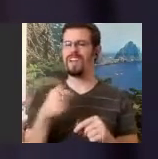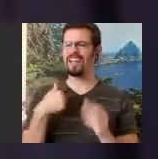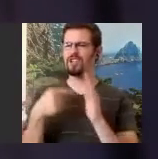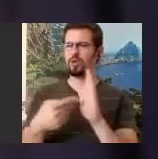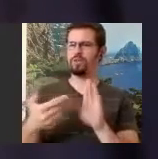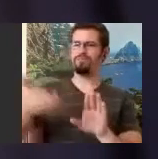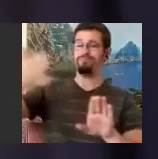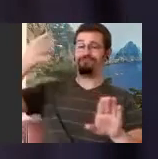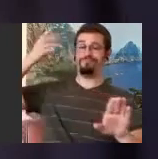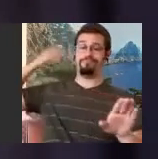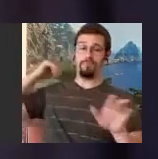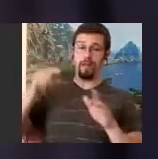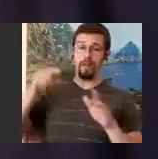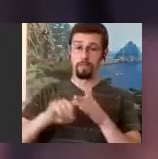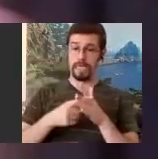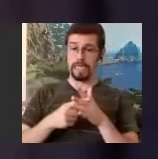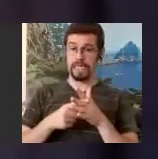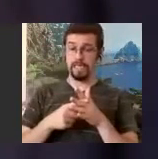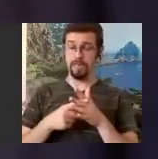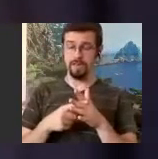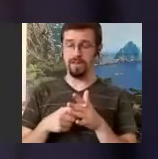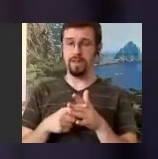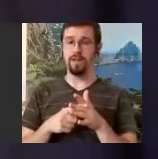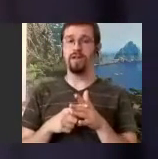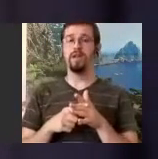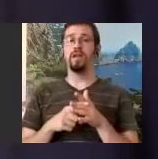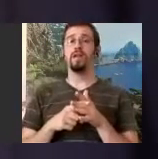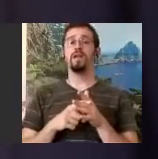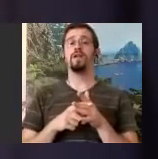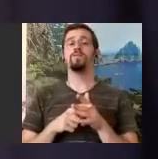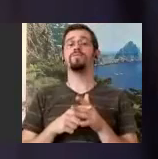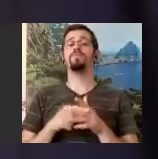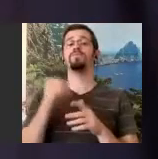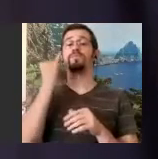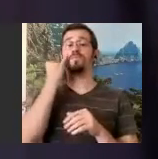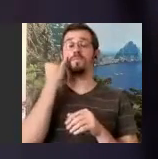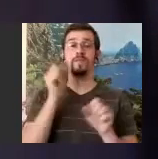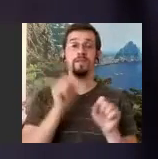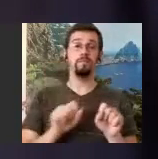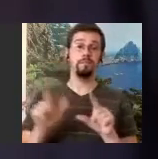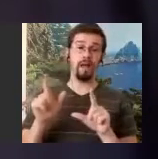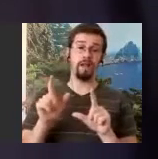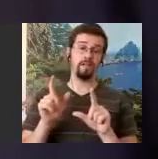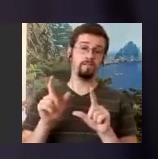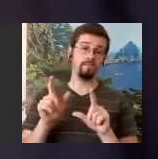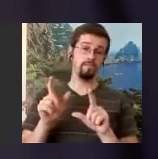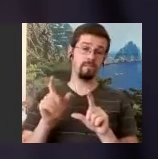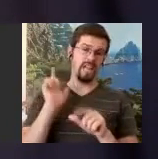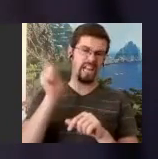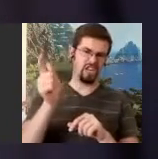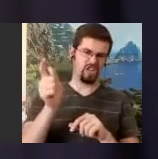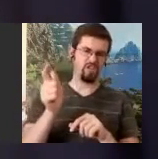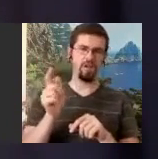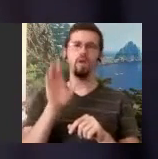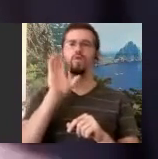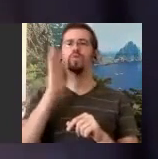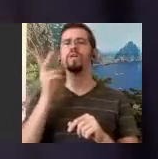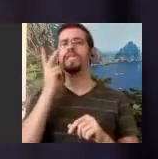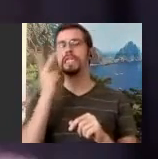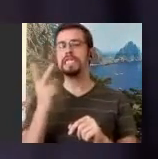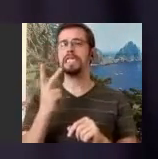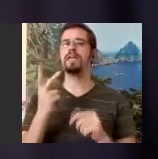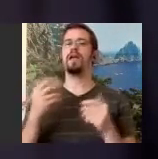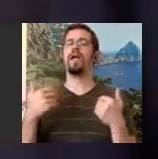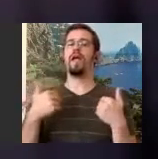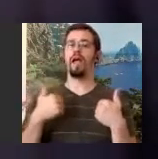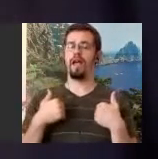Okay. If we go back to this slide in a second, then you will see that there are